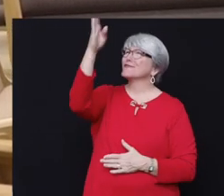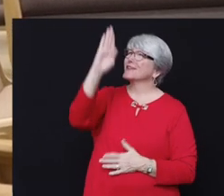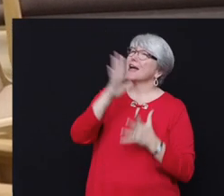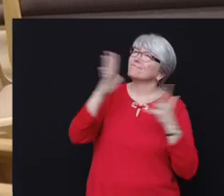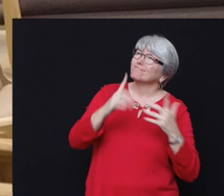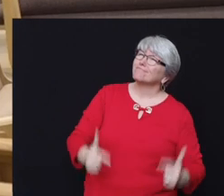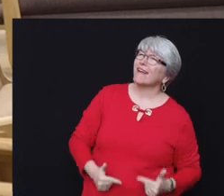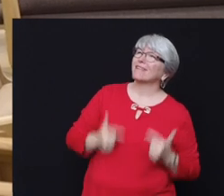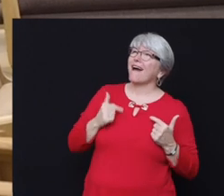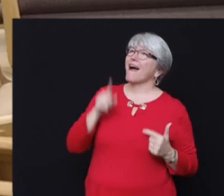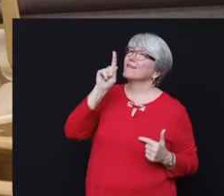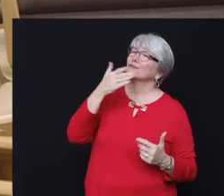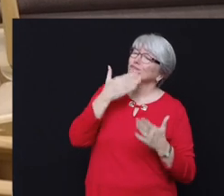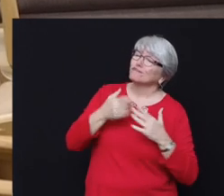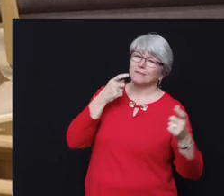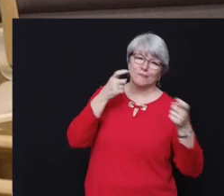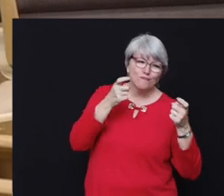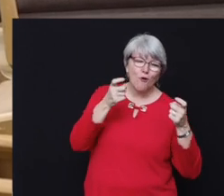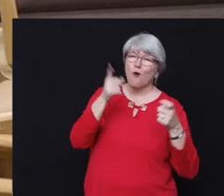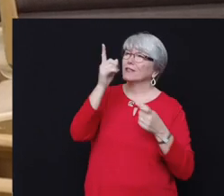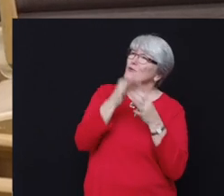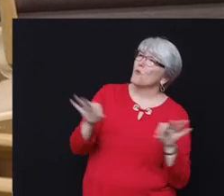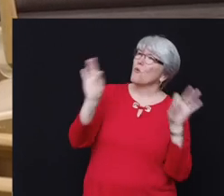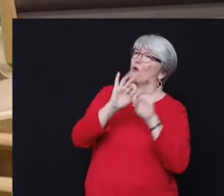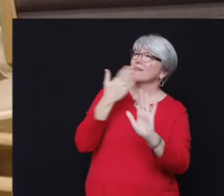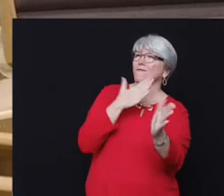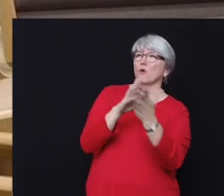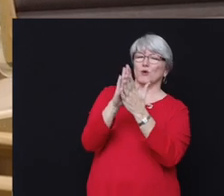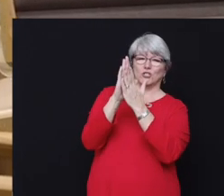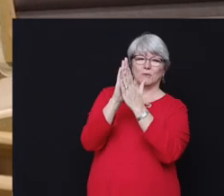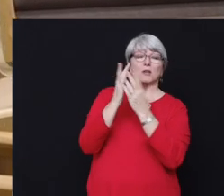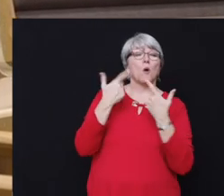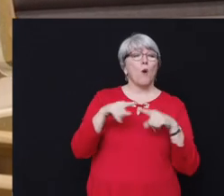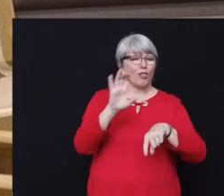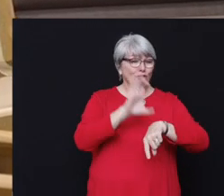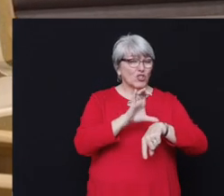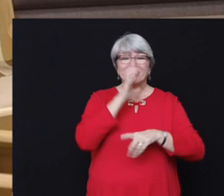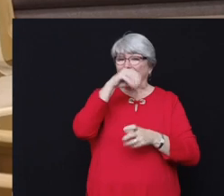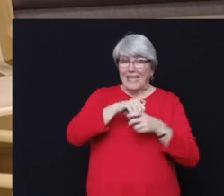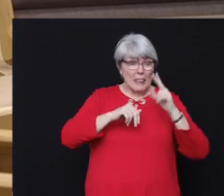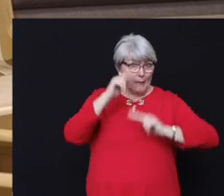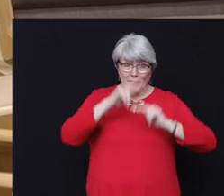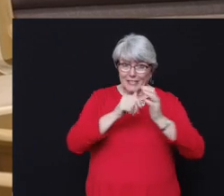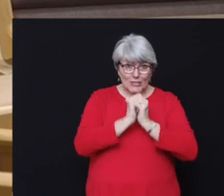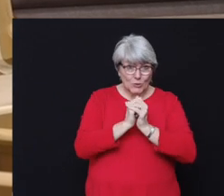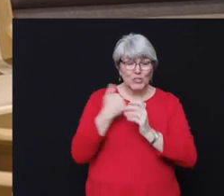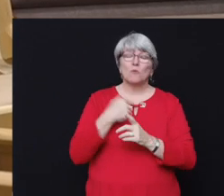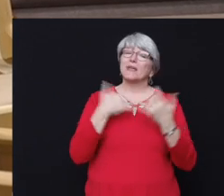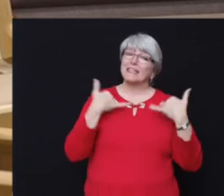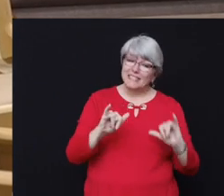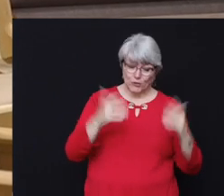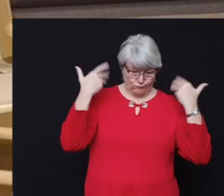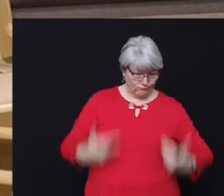much alive and very much in control and very much worthy of our worship. And so while the church does not need a building to worship, we continue to be the